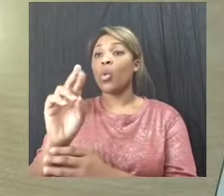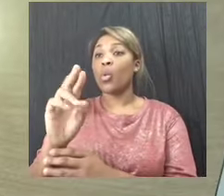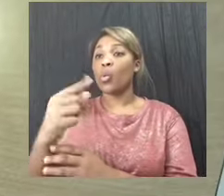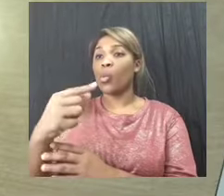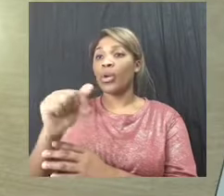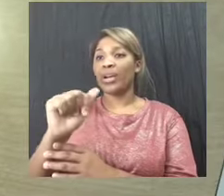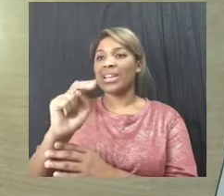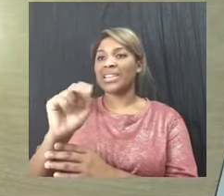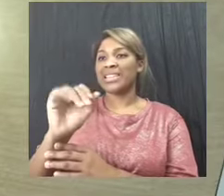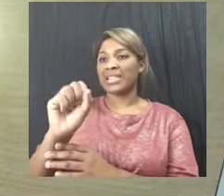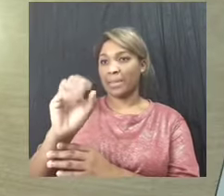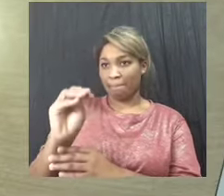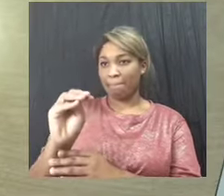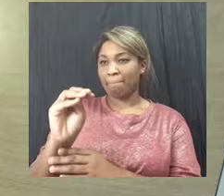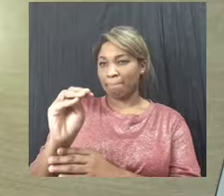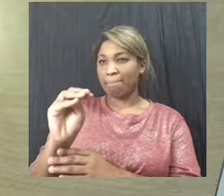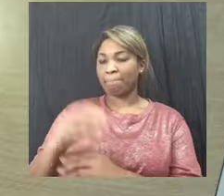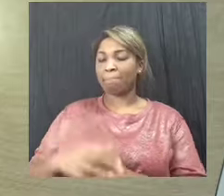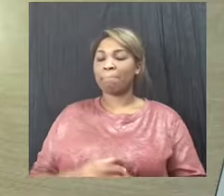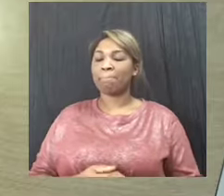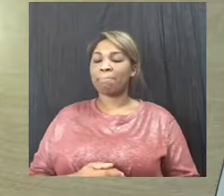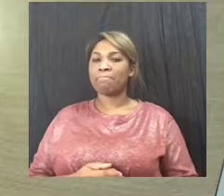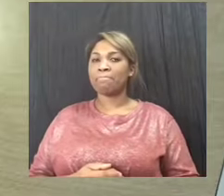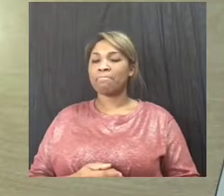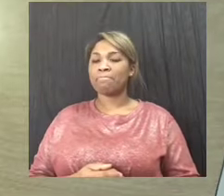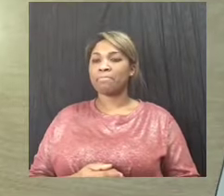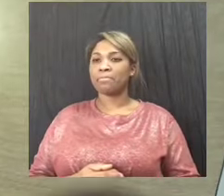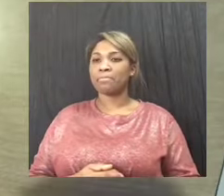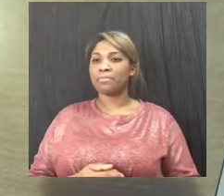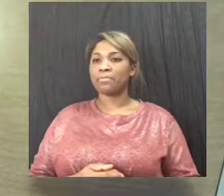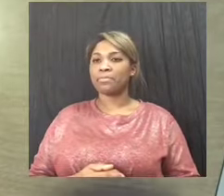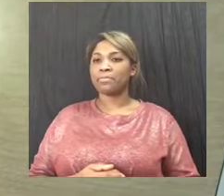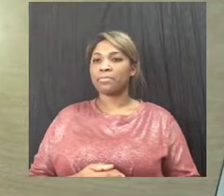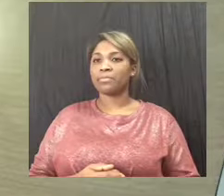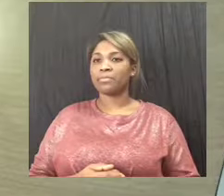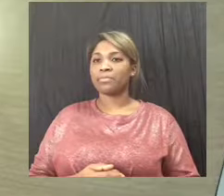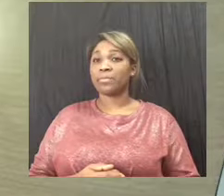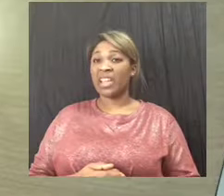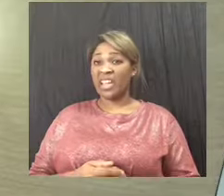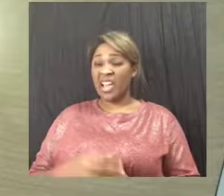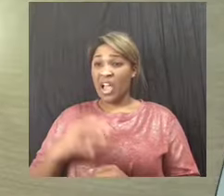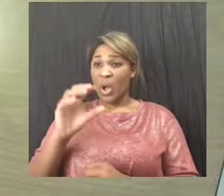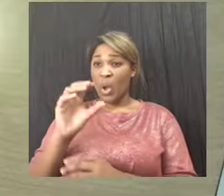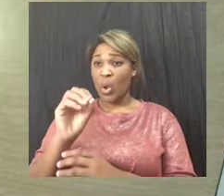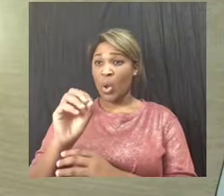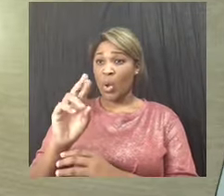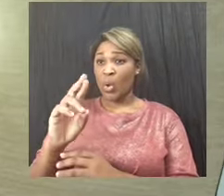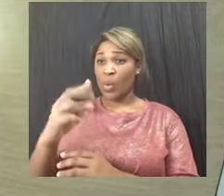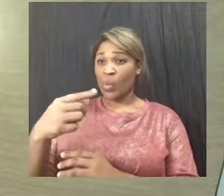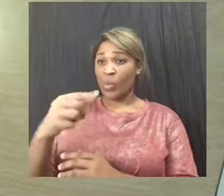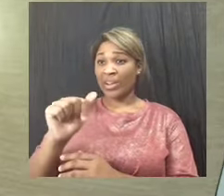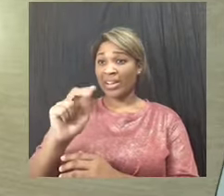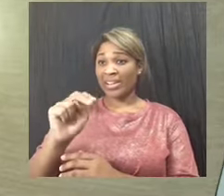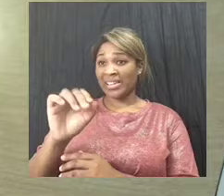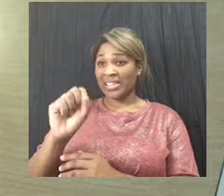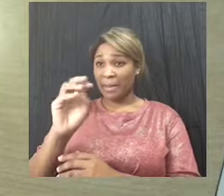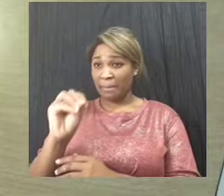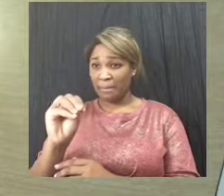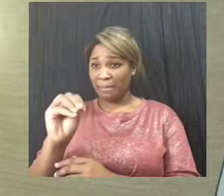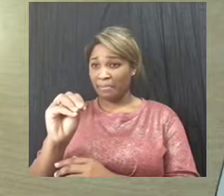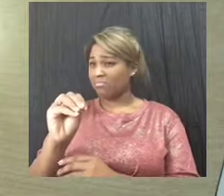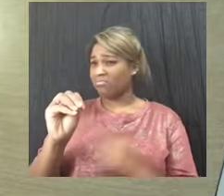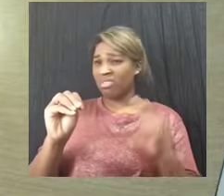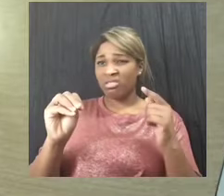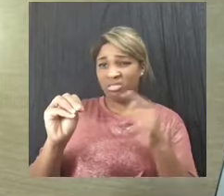In order to be defined as an organism, a living